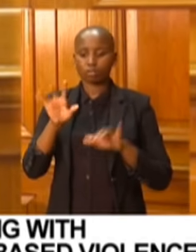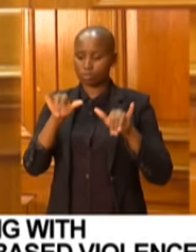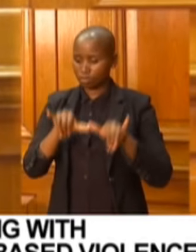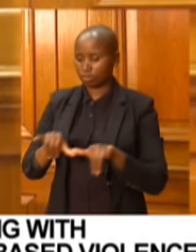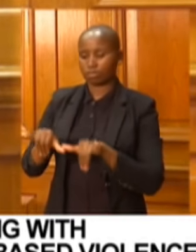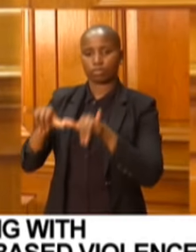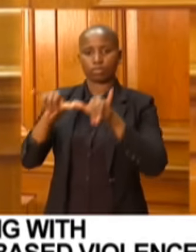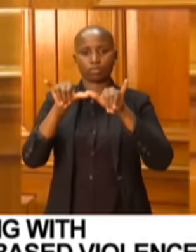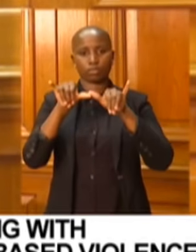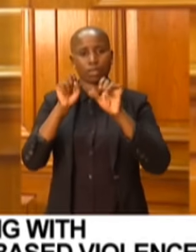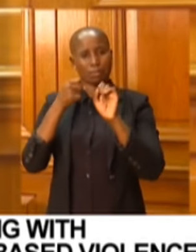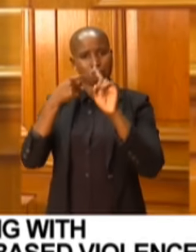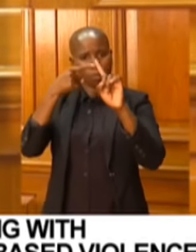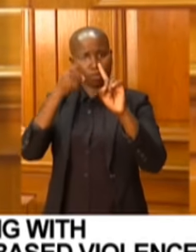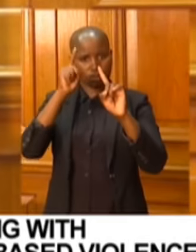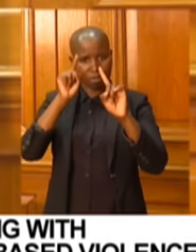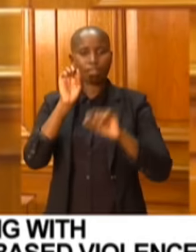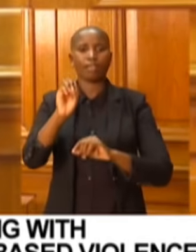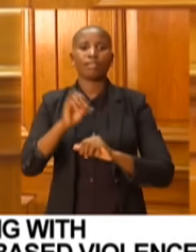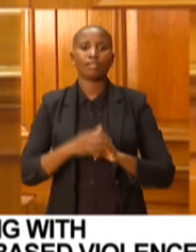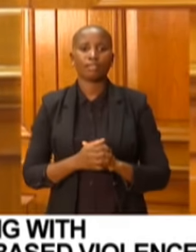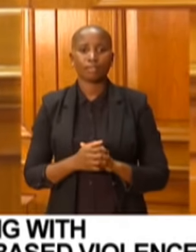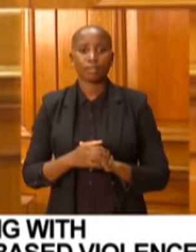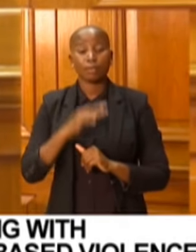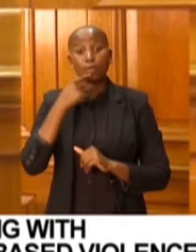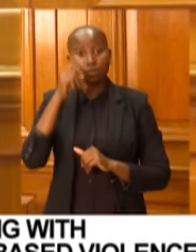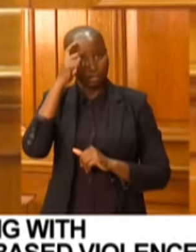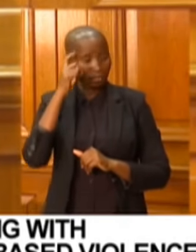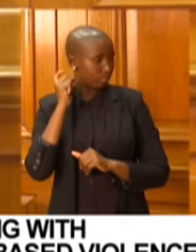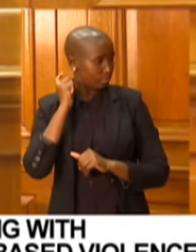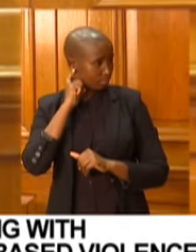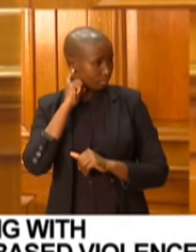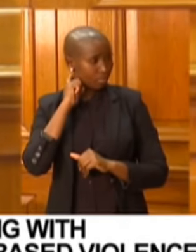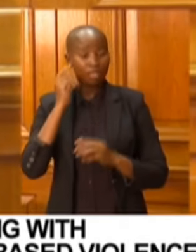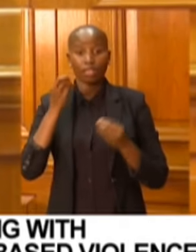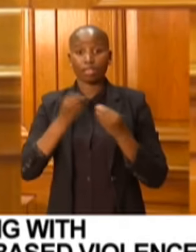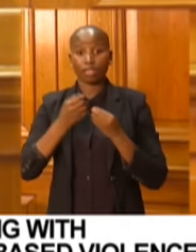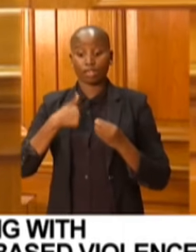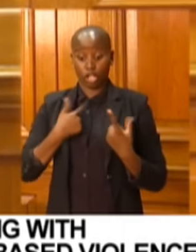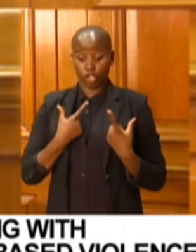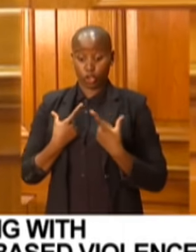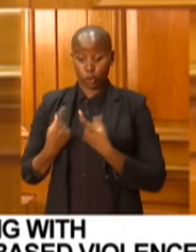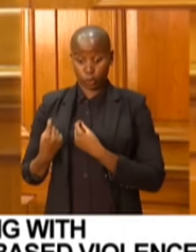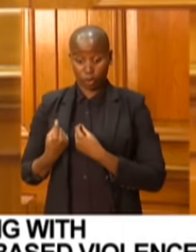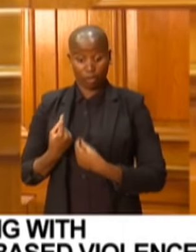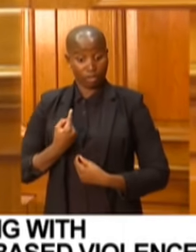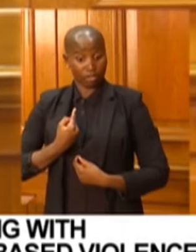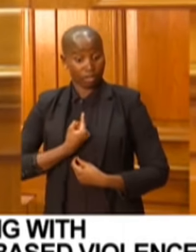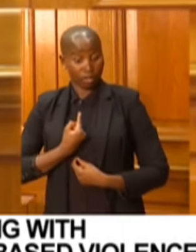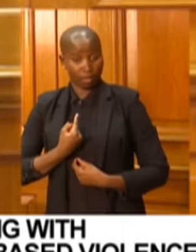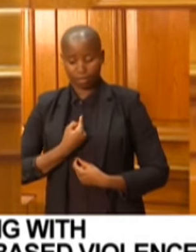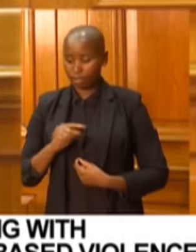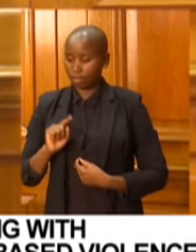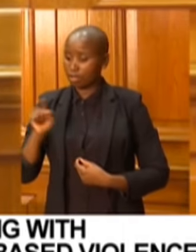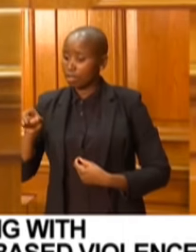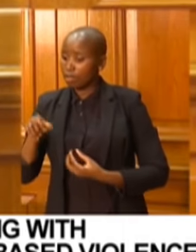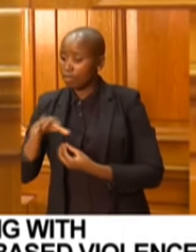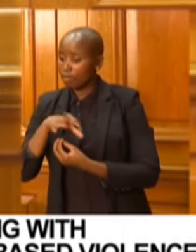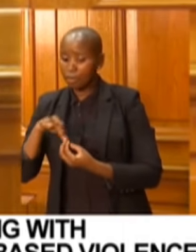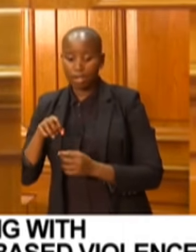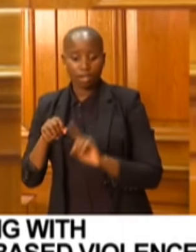understanding that what we each do is important for ourselves, for our families,